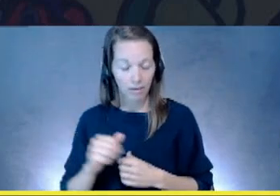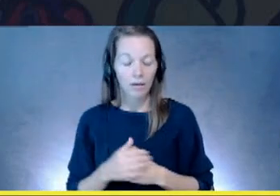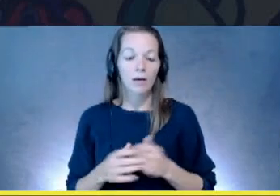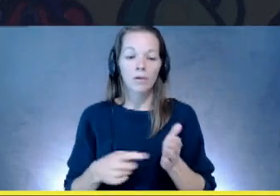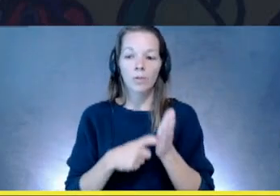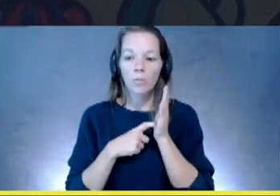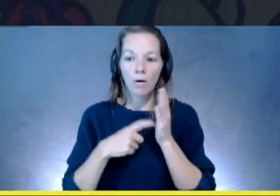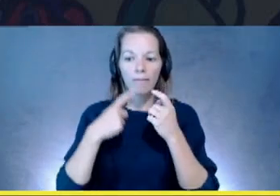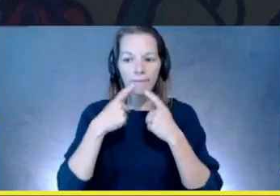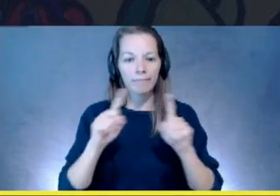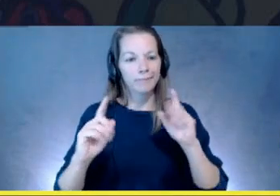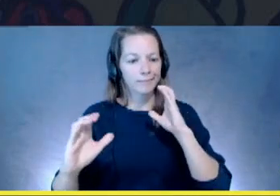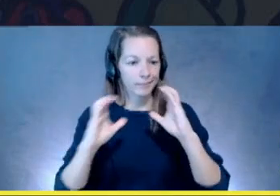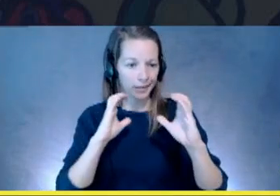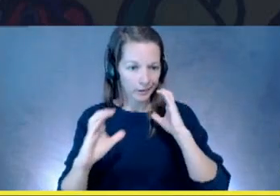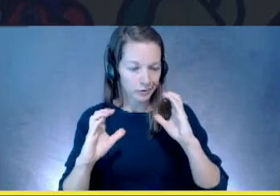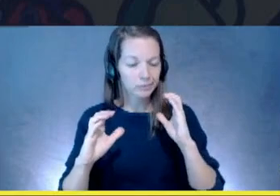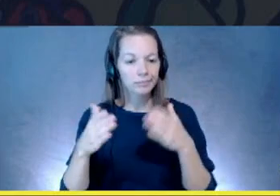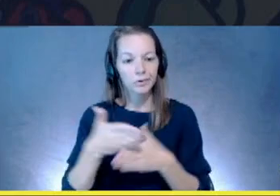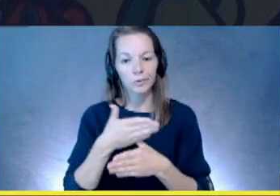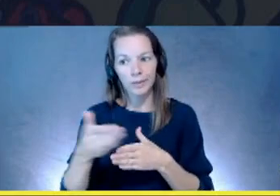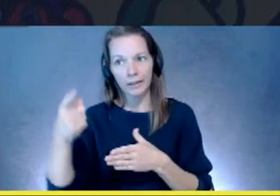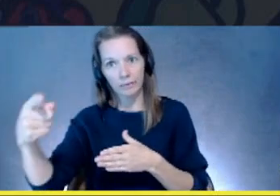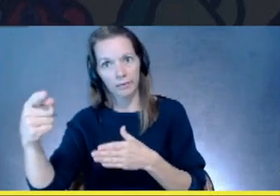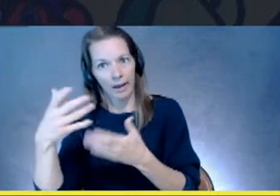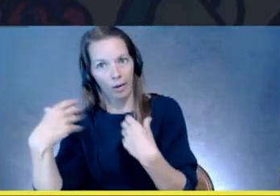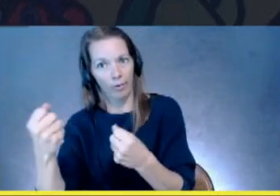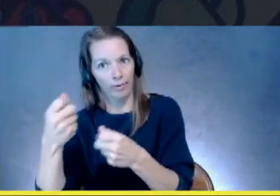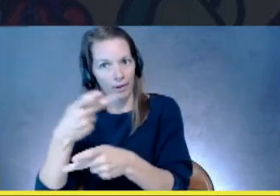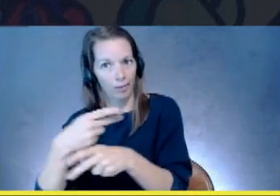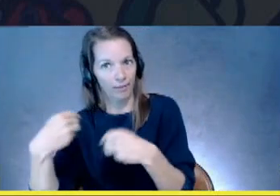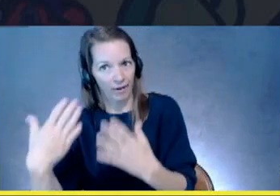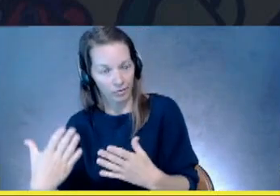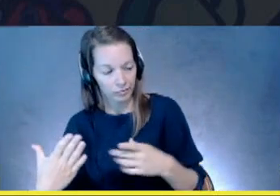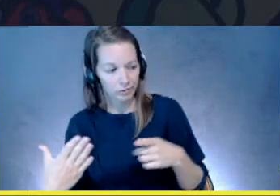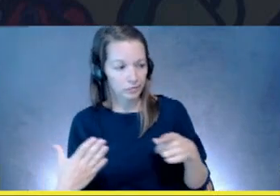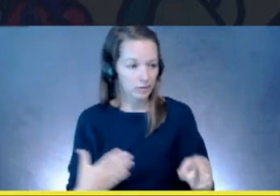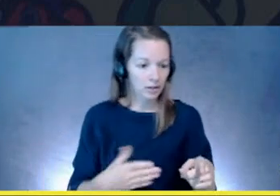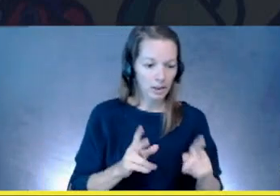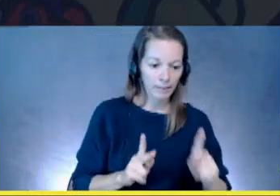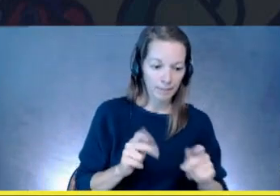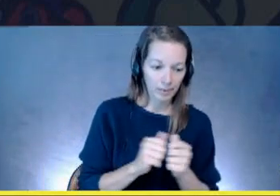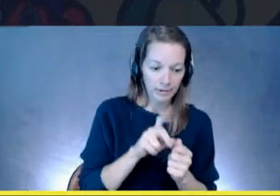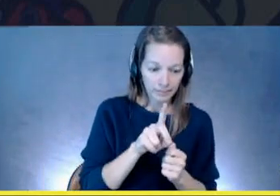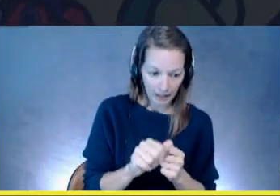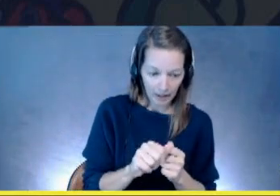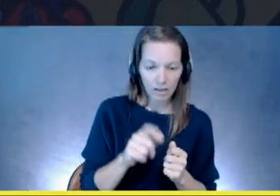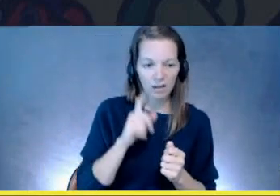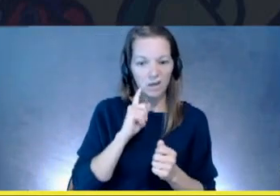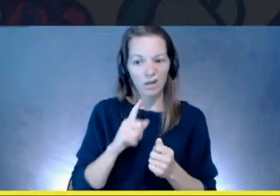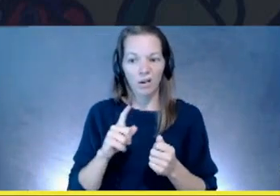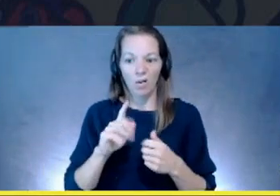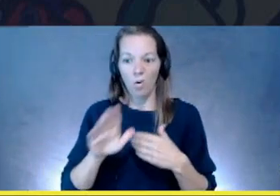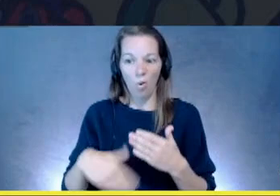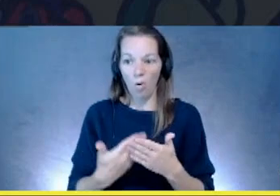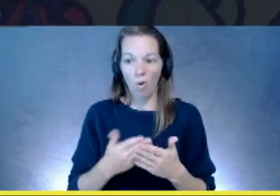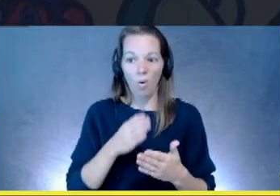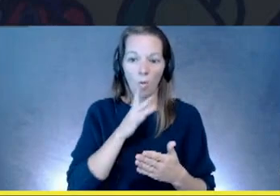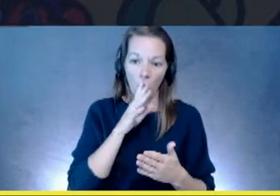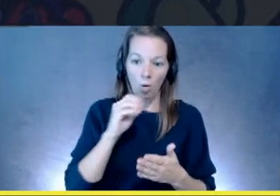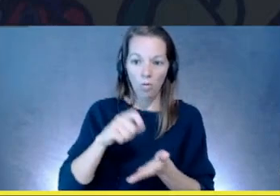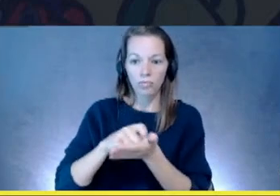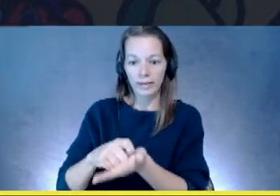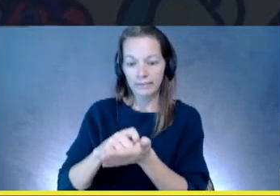effective communication between healthcare providers and patients with disabilities that affect oral or written communication. Many approaches